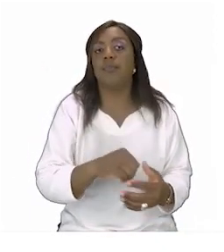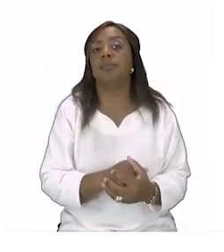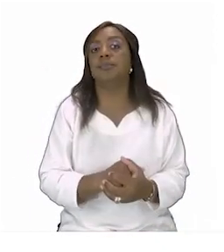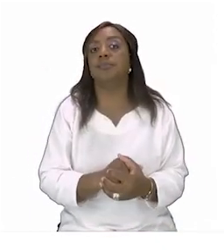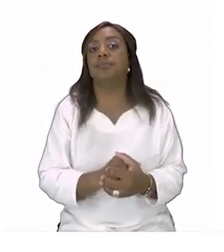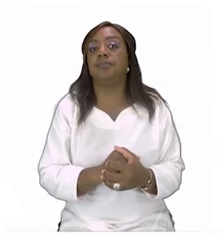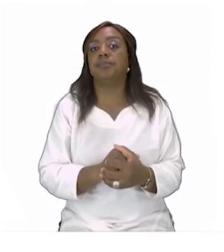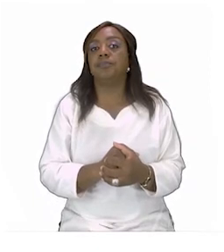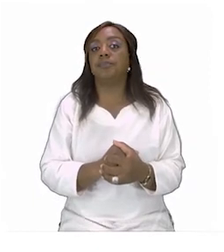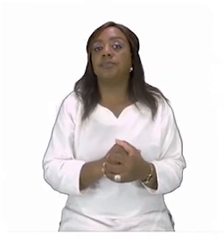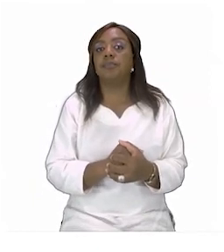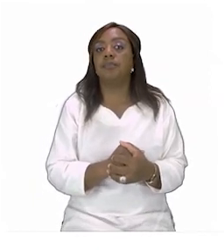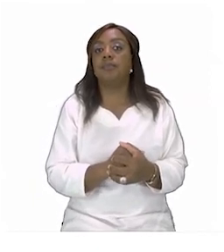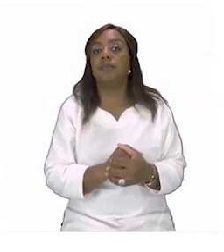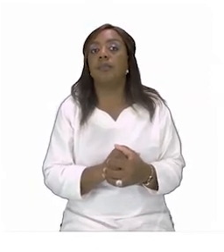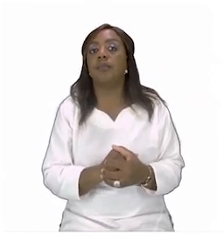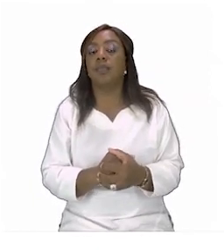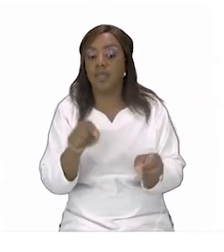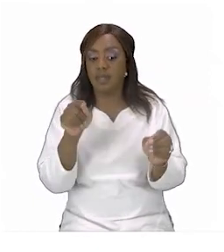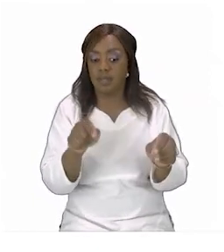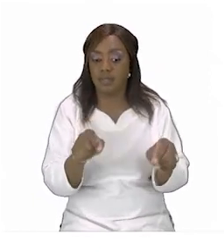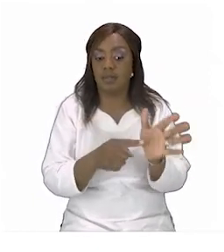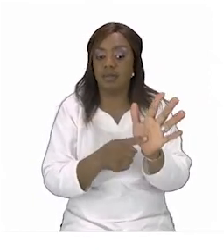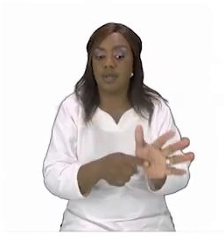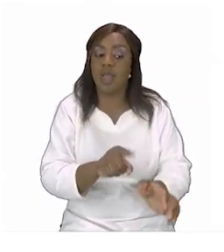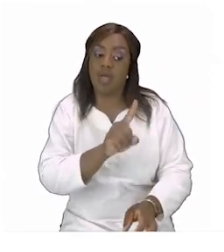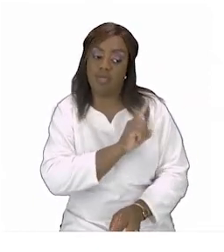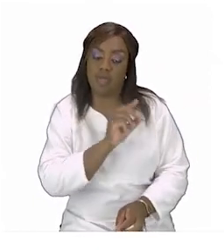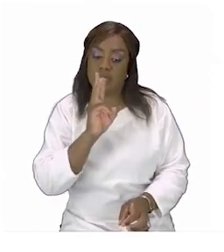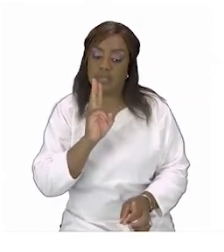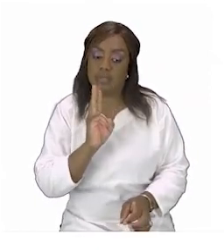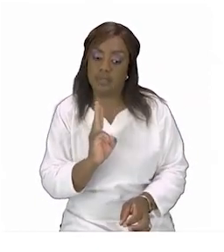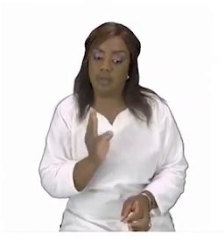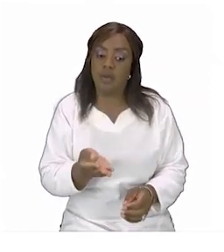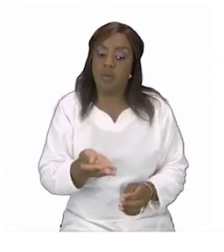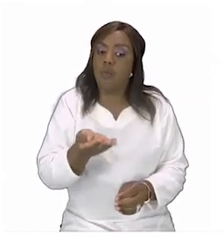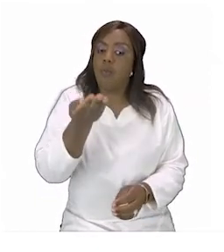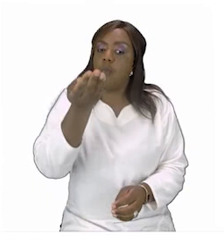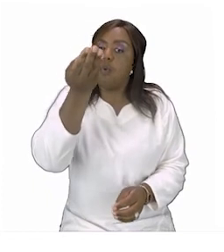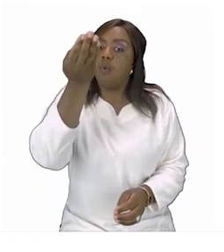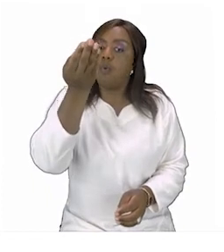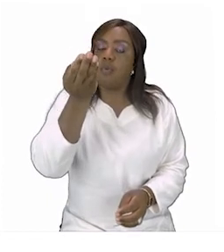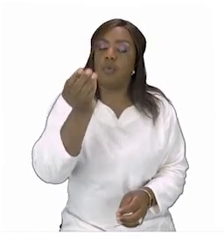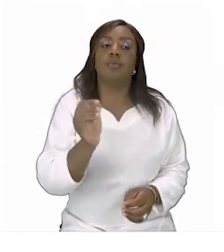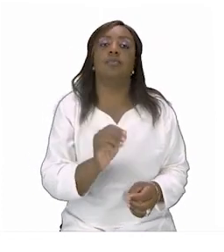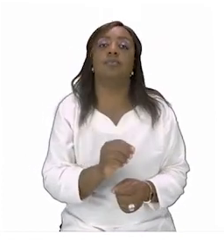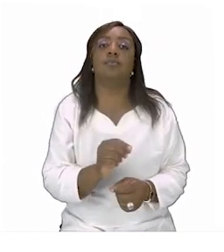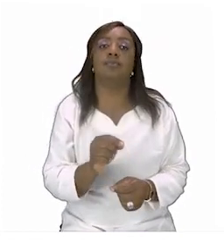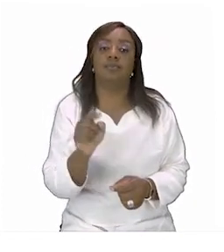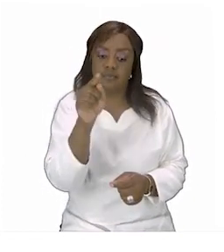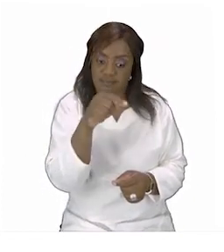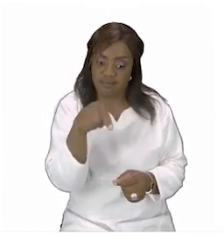is more is the number 13. I'd like you to please circle the